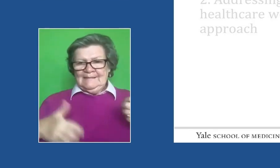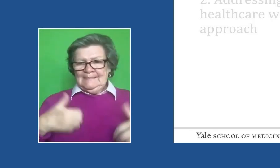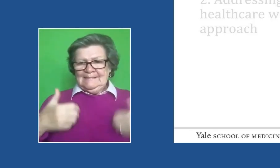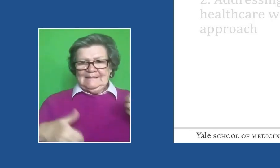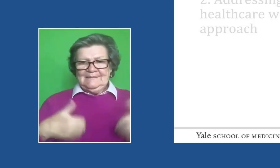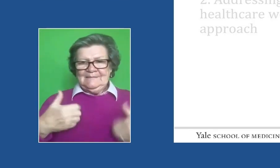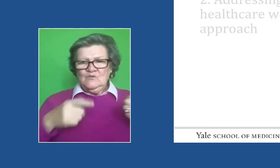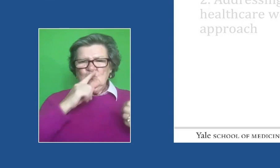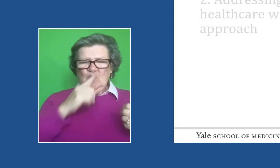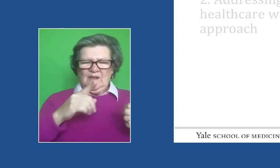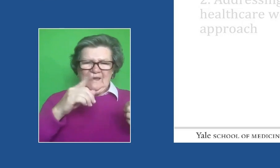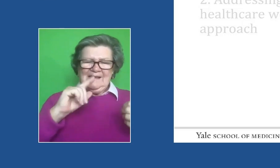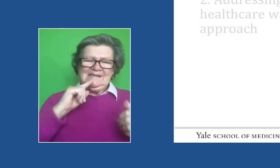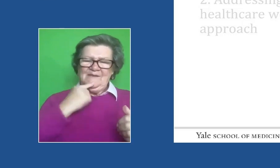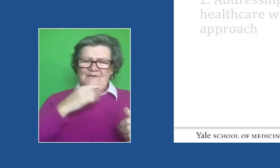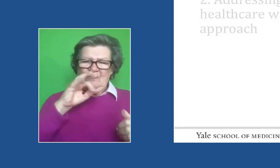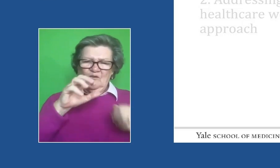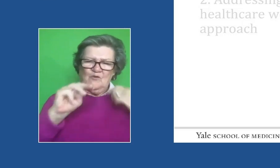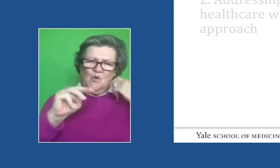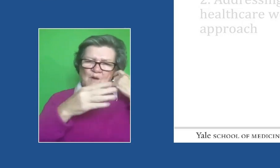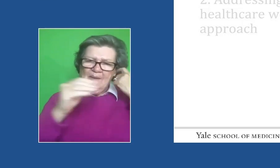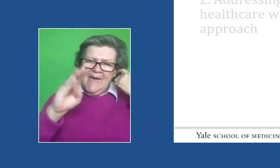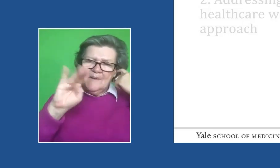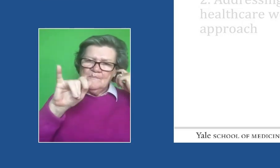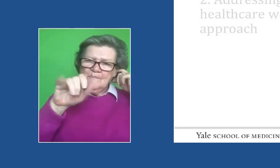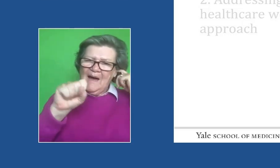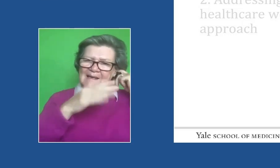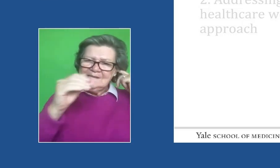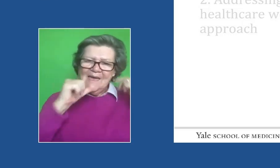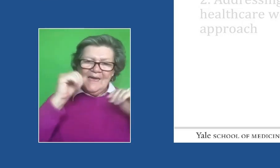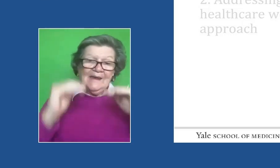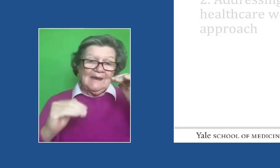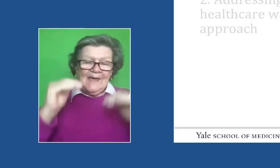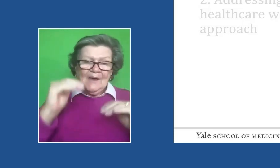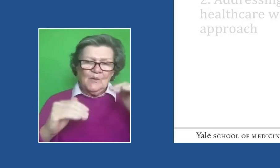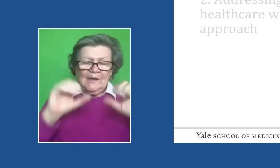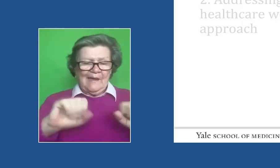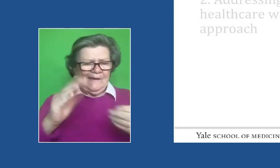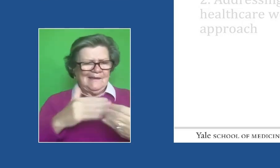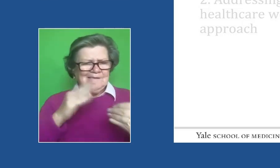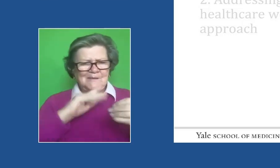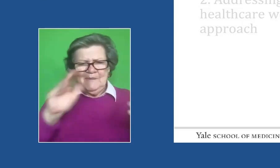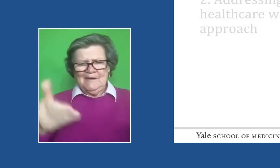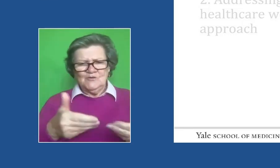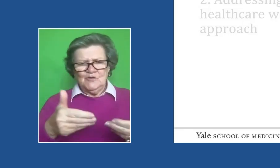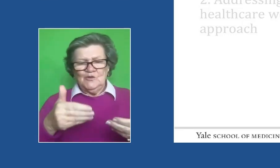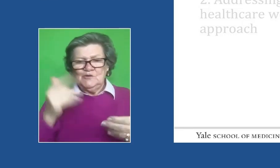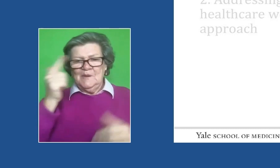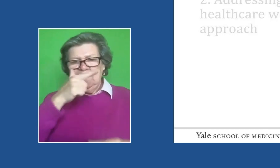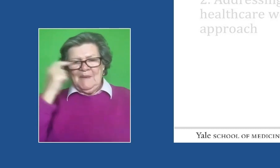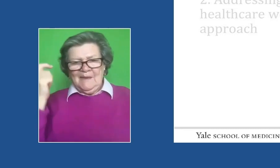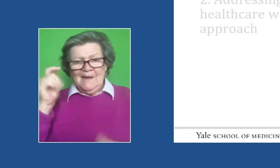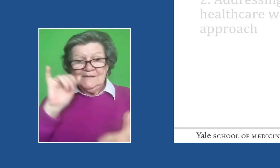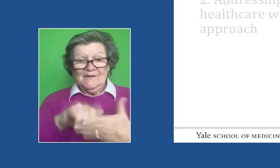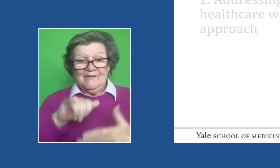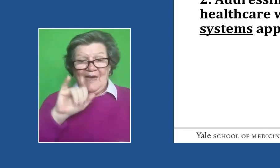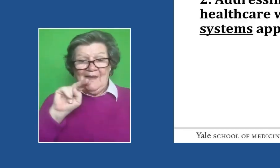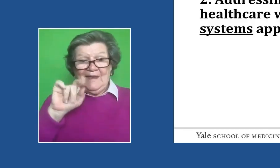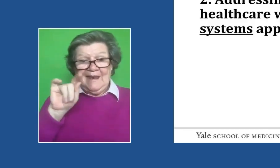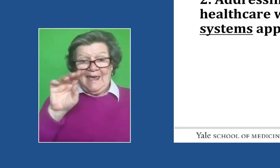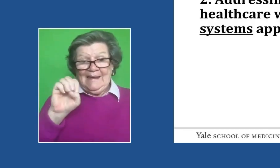disinhibited behavior, and how bias and inequity can really be easily introduced because of the innate symptom